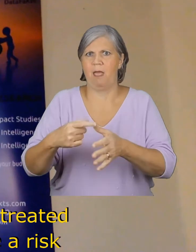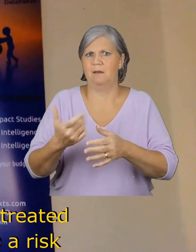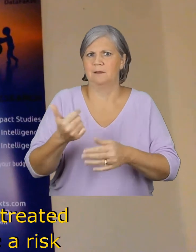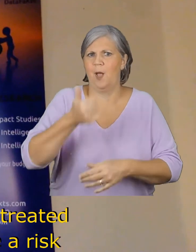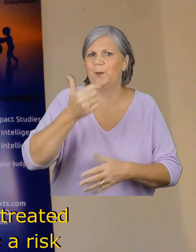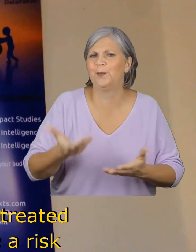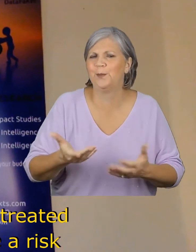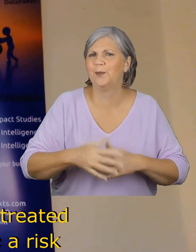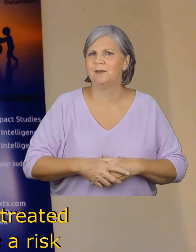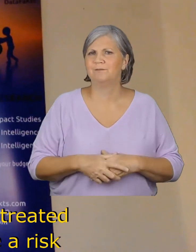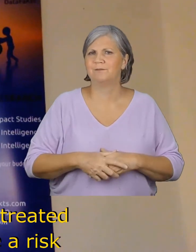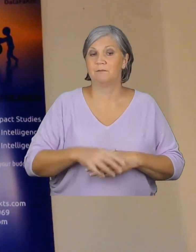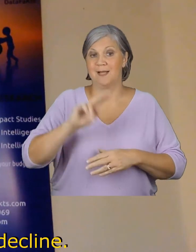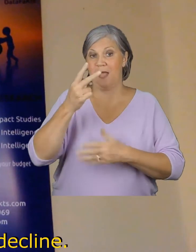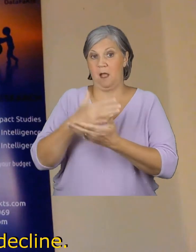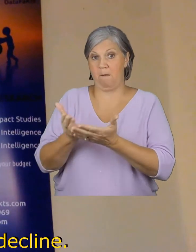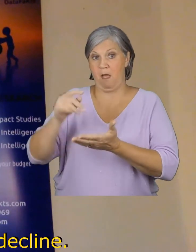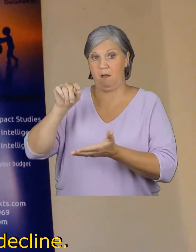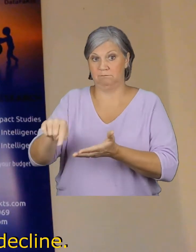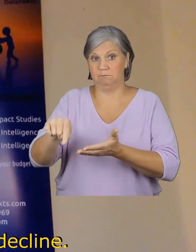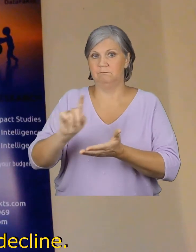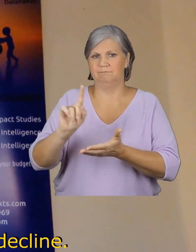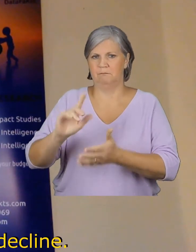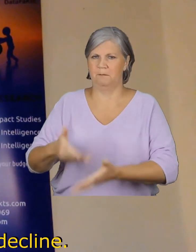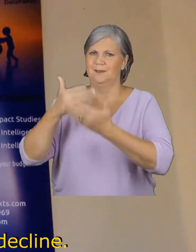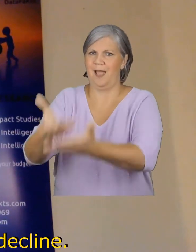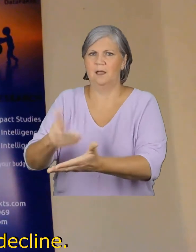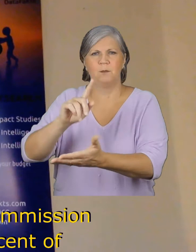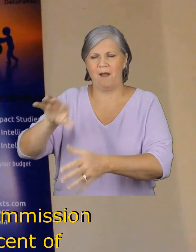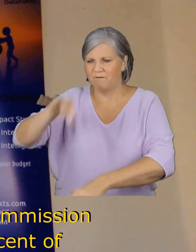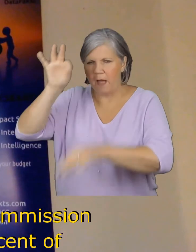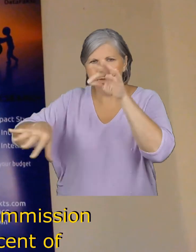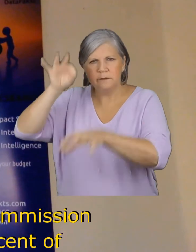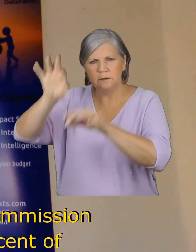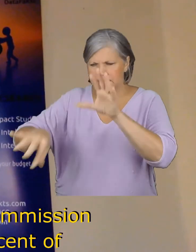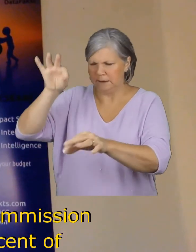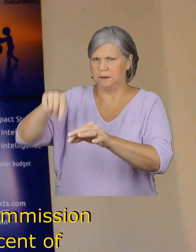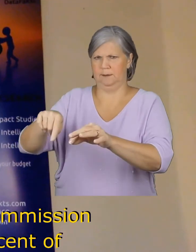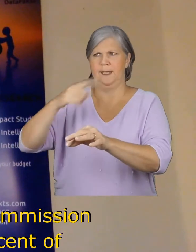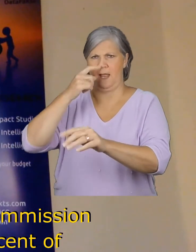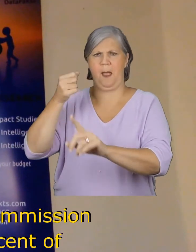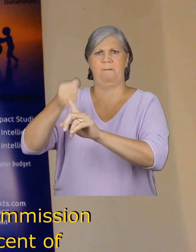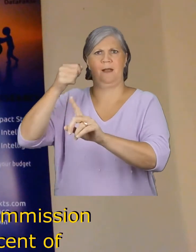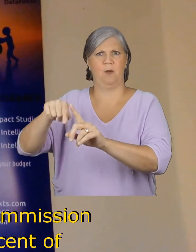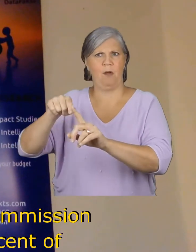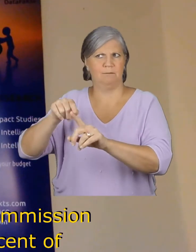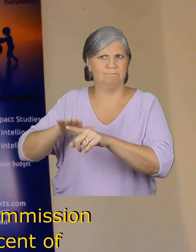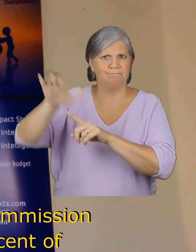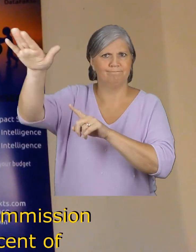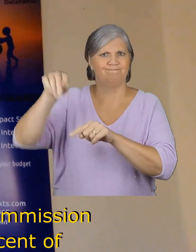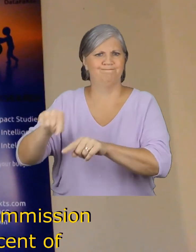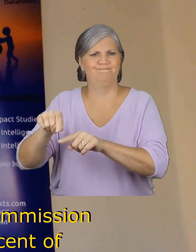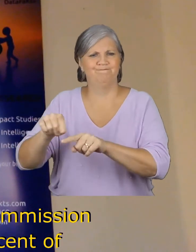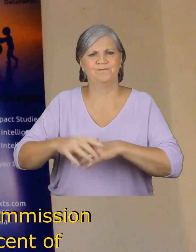thought that untreated hearing loss may be a risk factor for cognitive decline. In 2017, the Lancet Commission